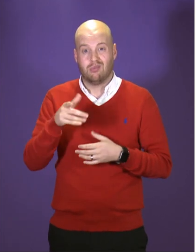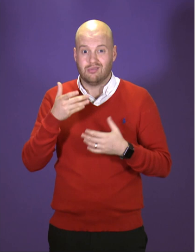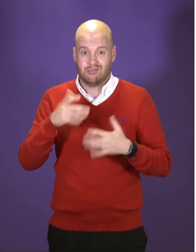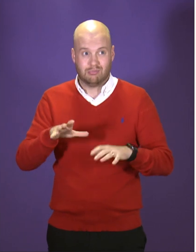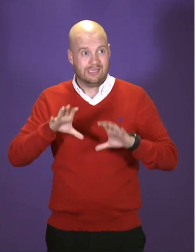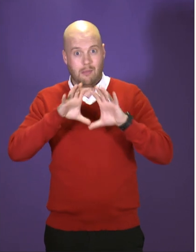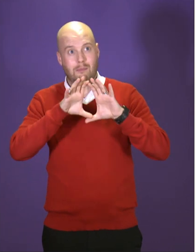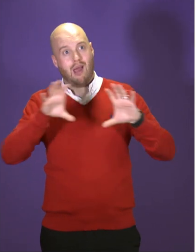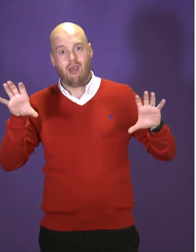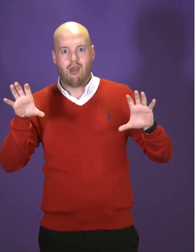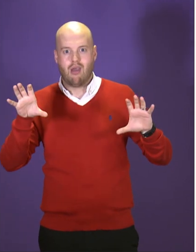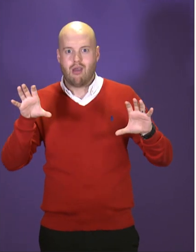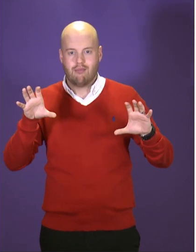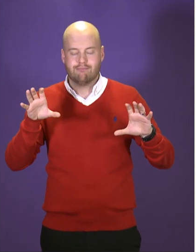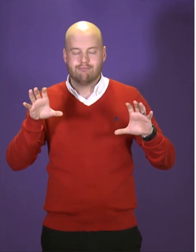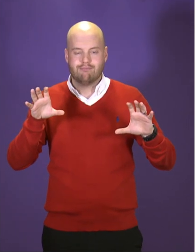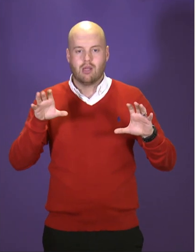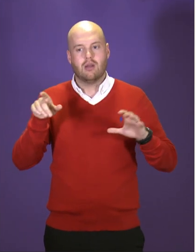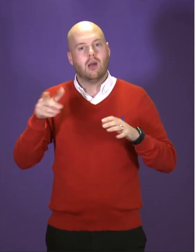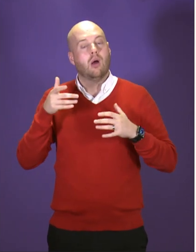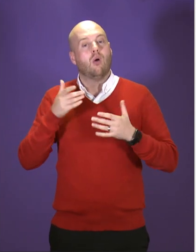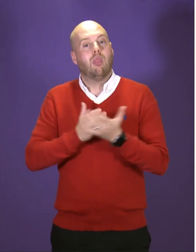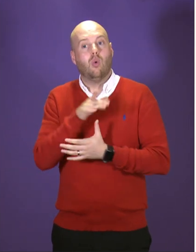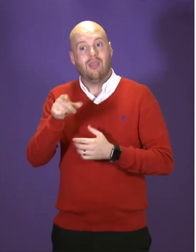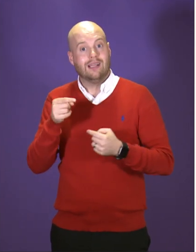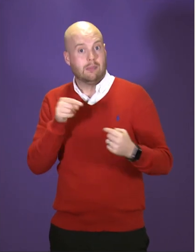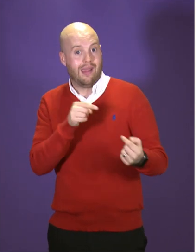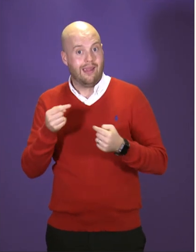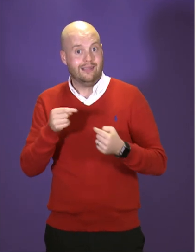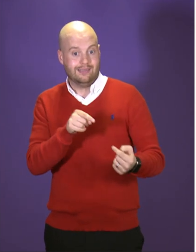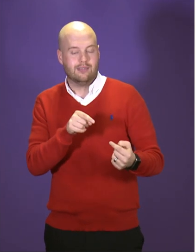of England, as opposed to in the capital city alone,